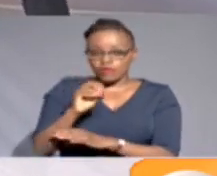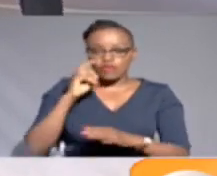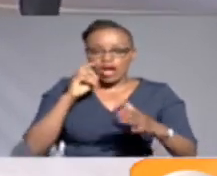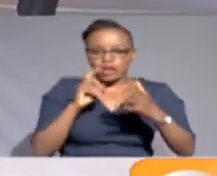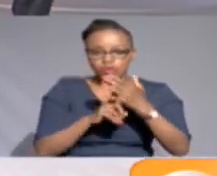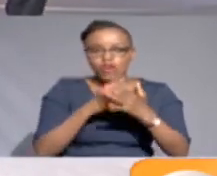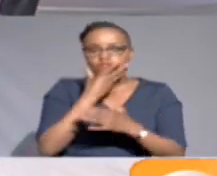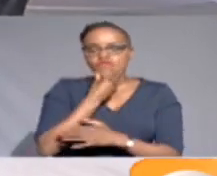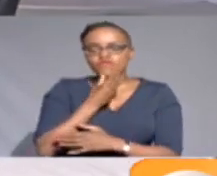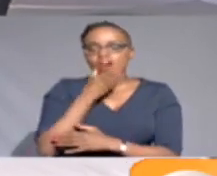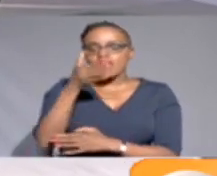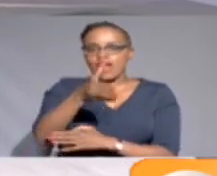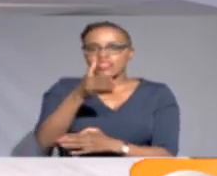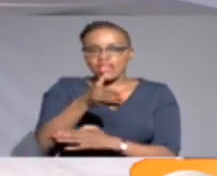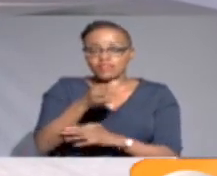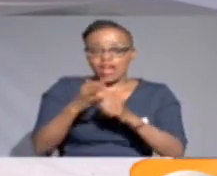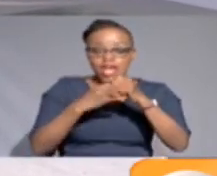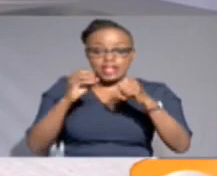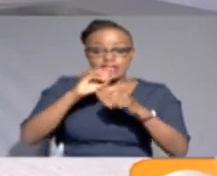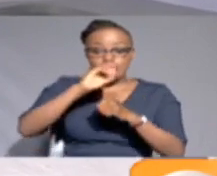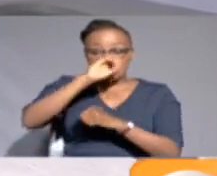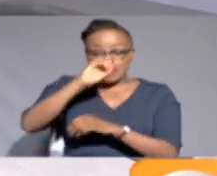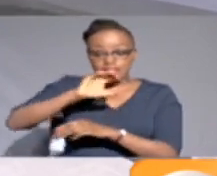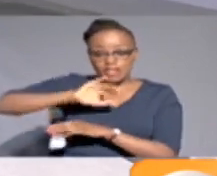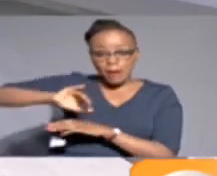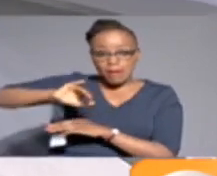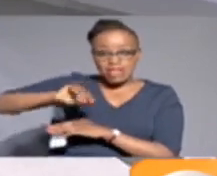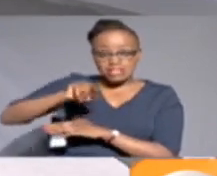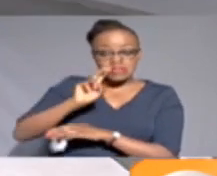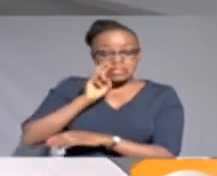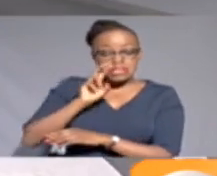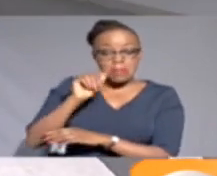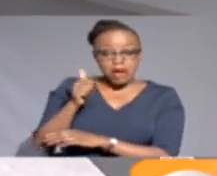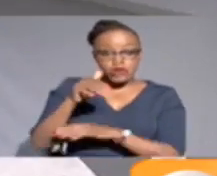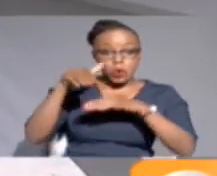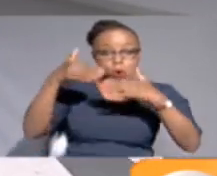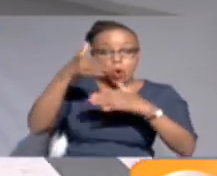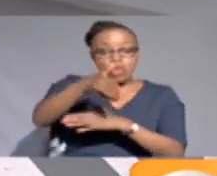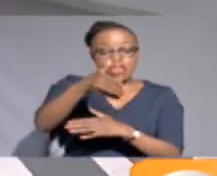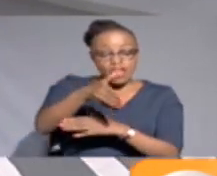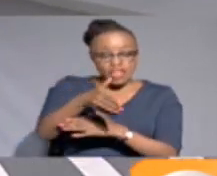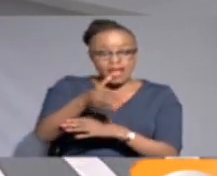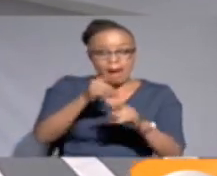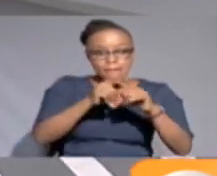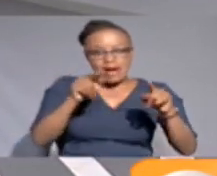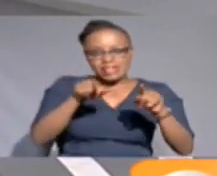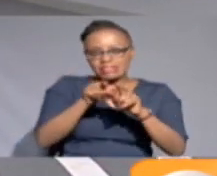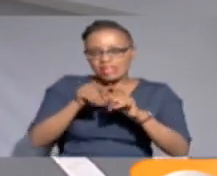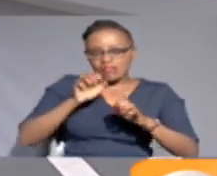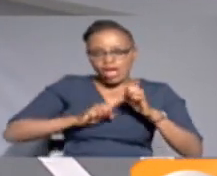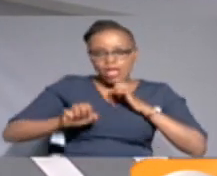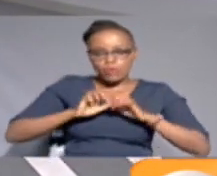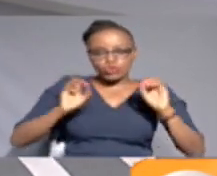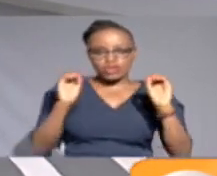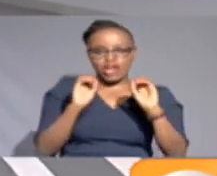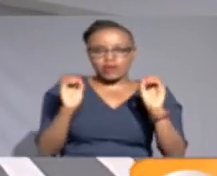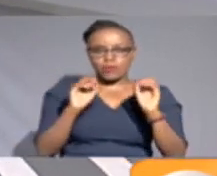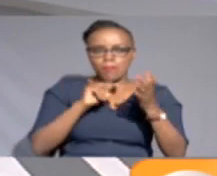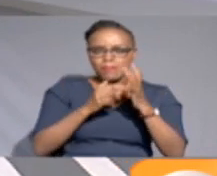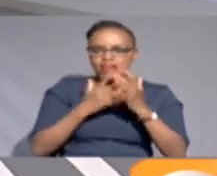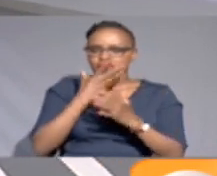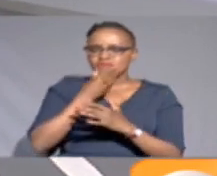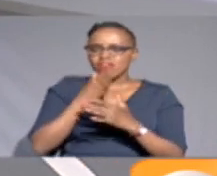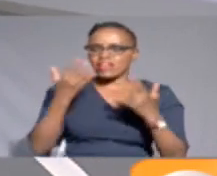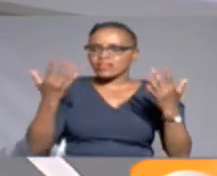their fathers were present. The other 80% say either they had not seen them or they were present physically but not emotionally. So where are the